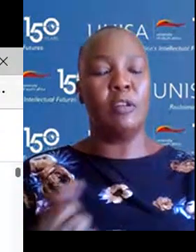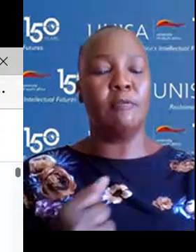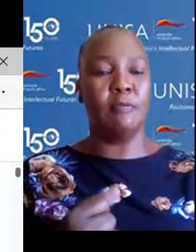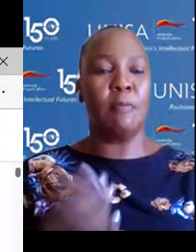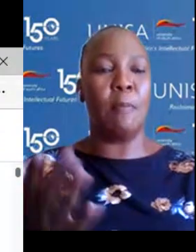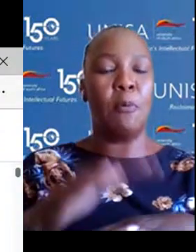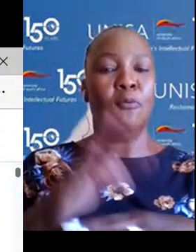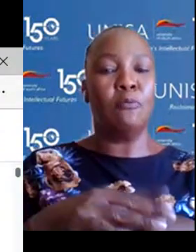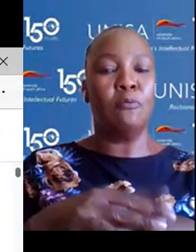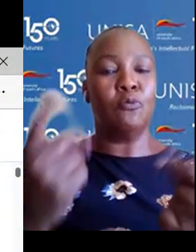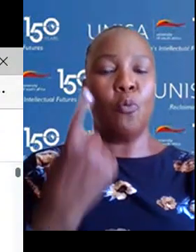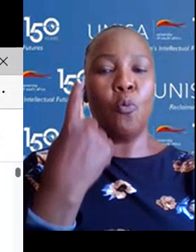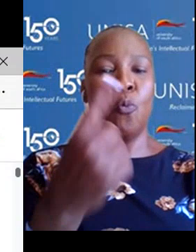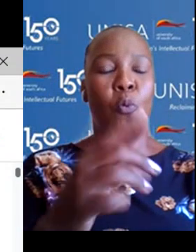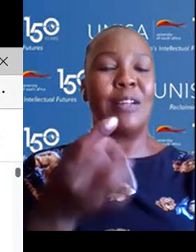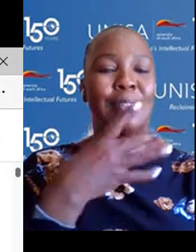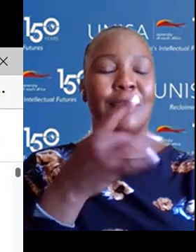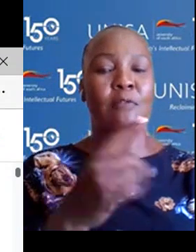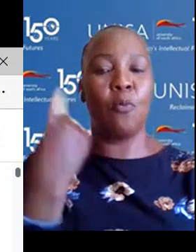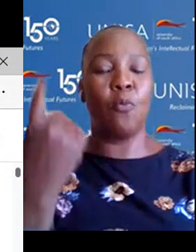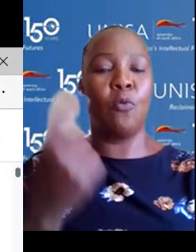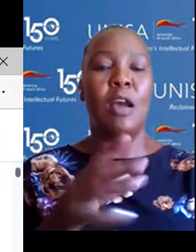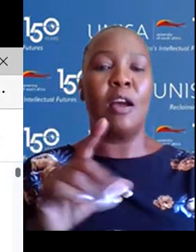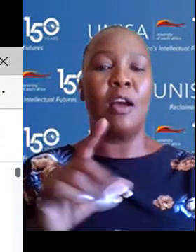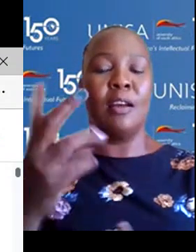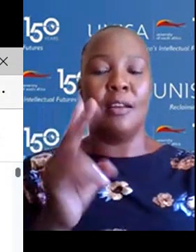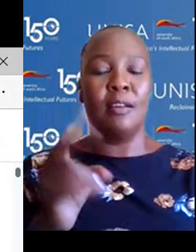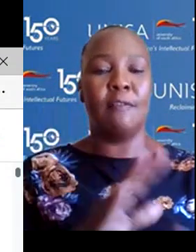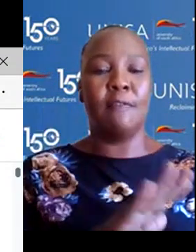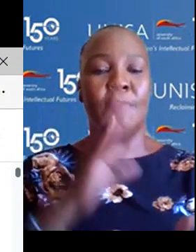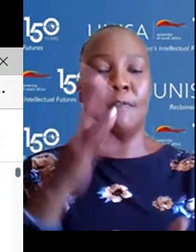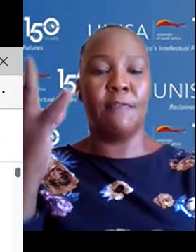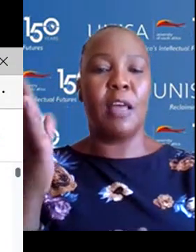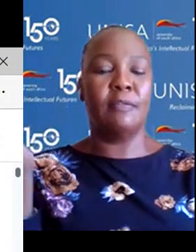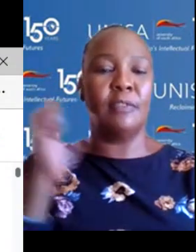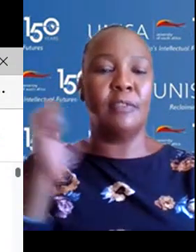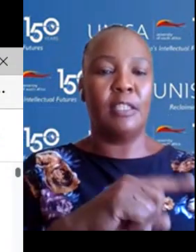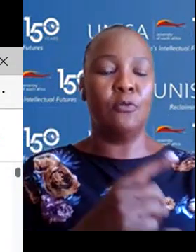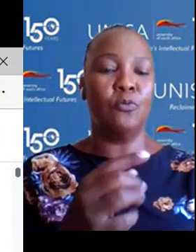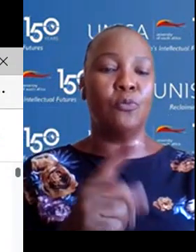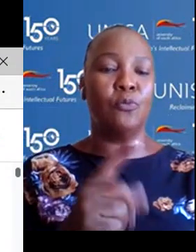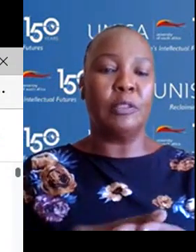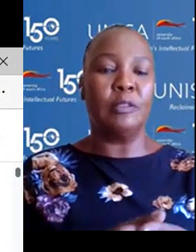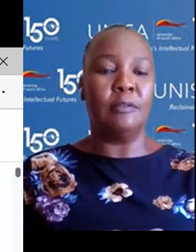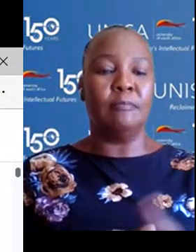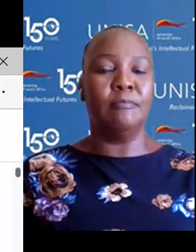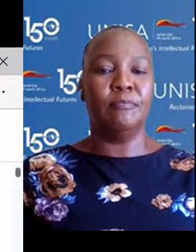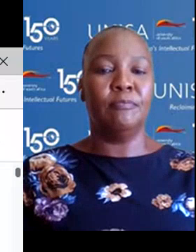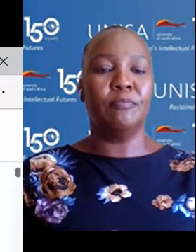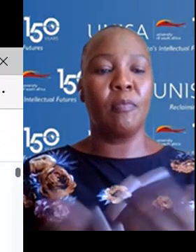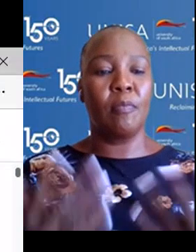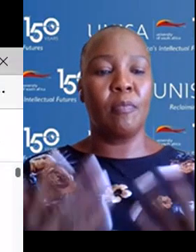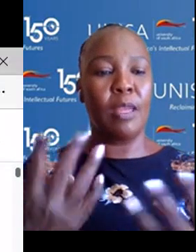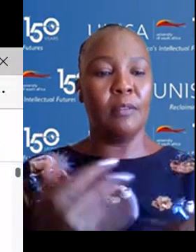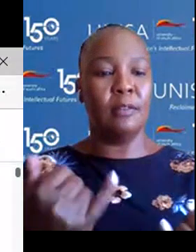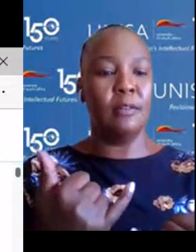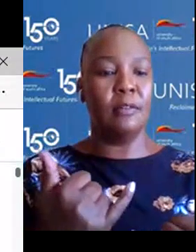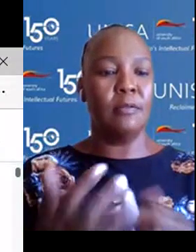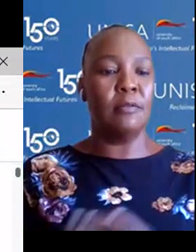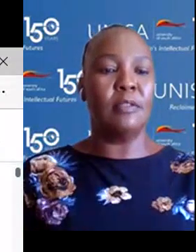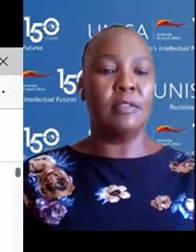one Saturday than over a 5-day week. But here we go. So, but we're doing pretty well so far. So we're going to look at the